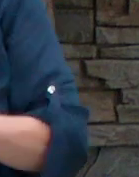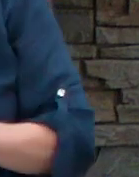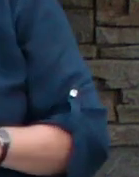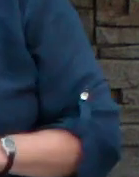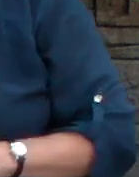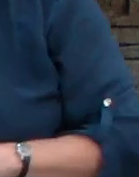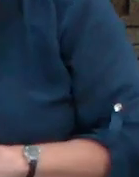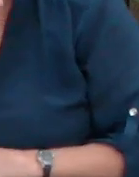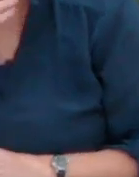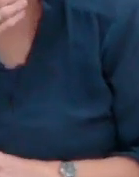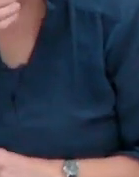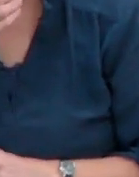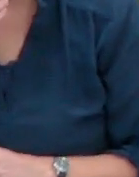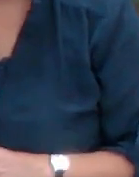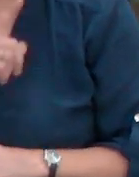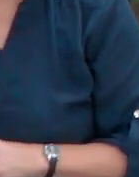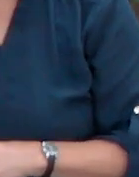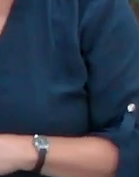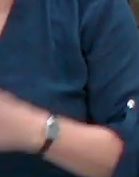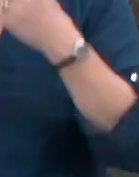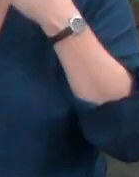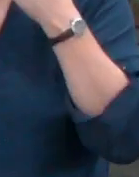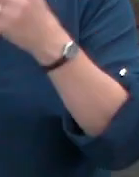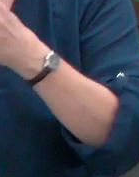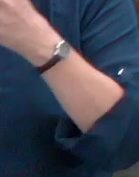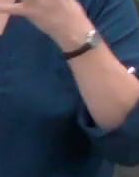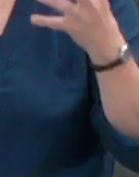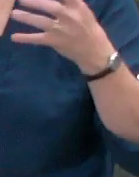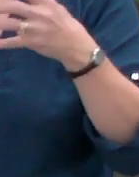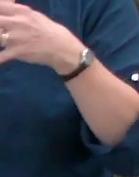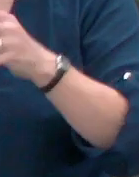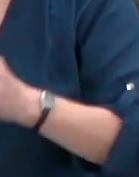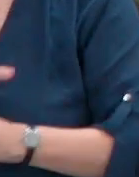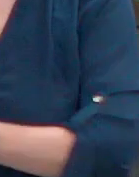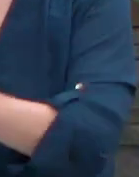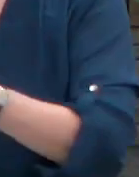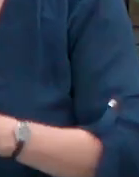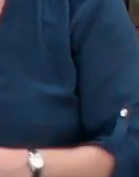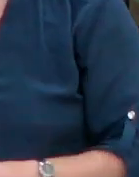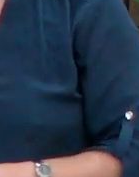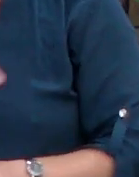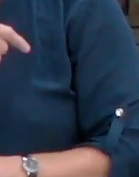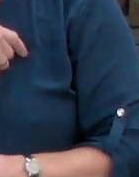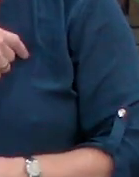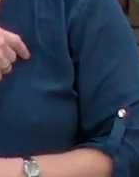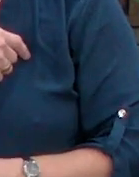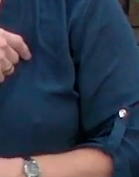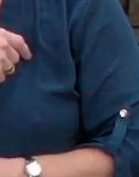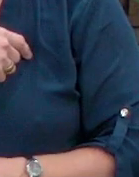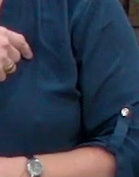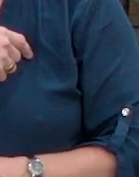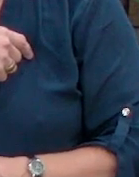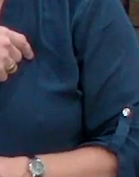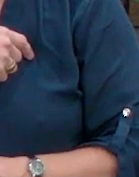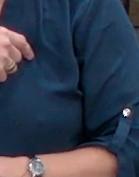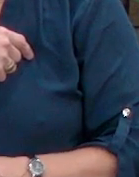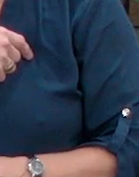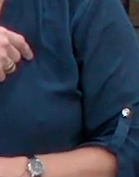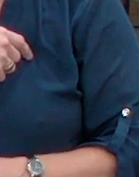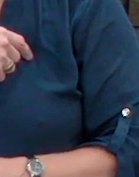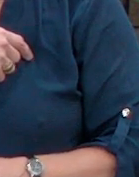please? Lord God, we thank you so very much for your care for us. Father, that you have